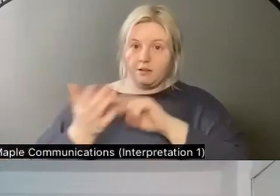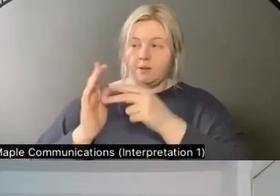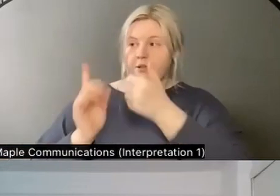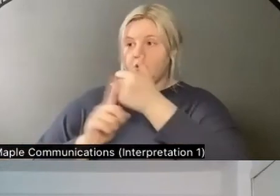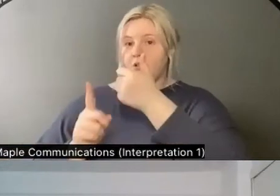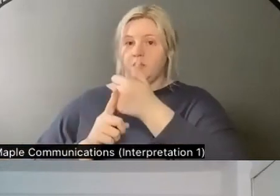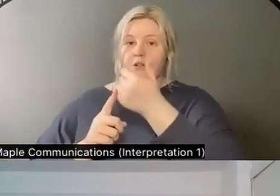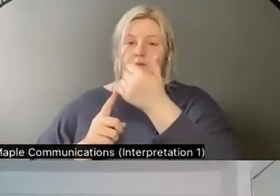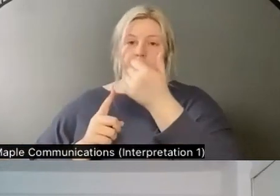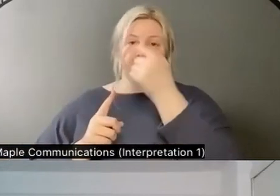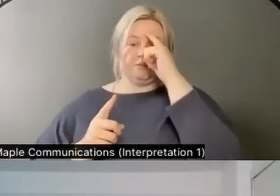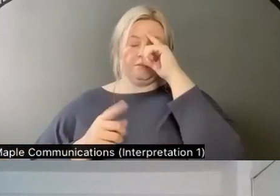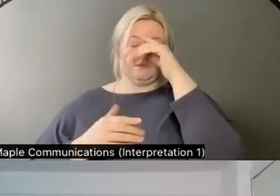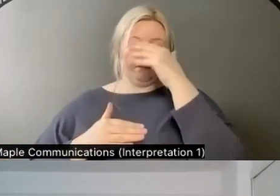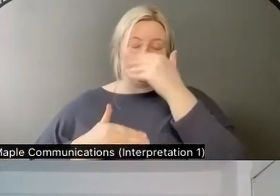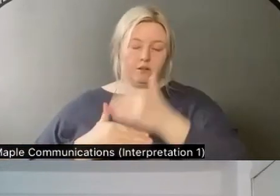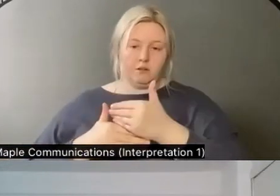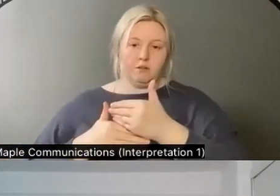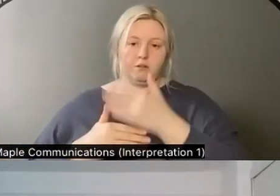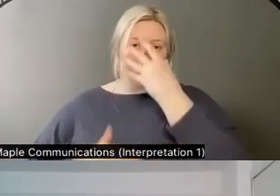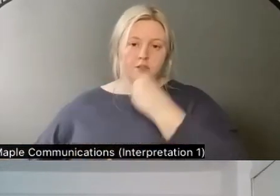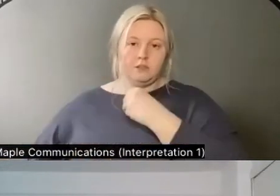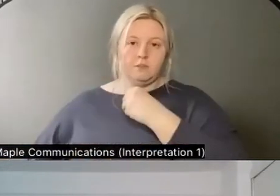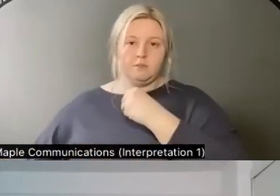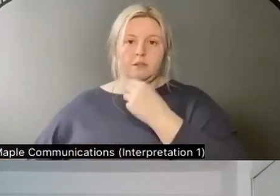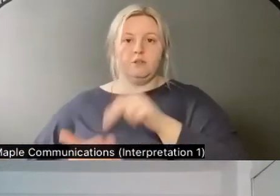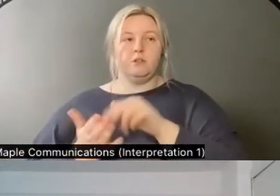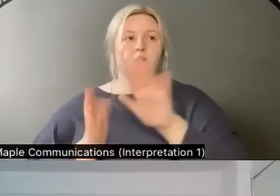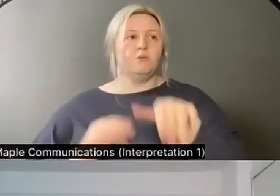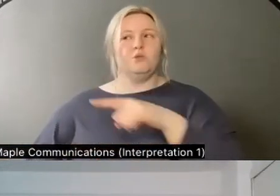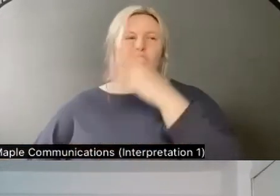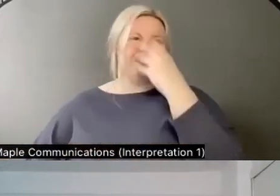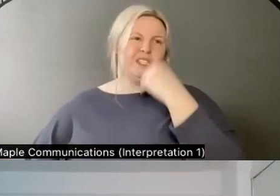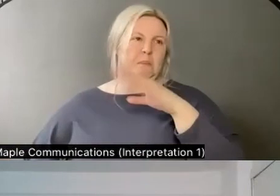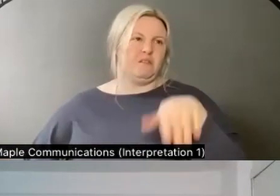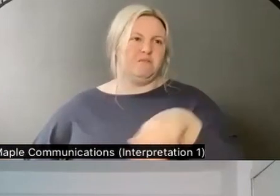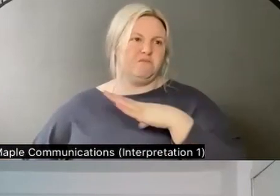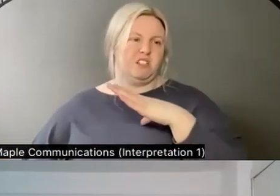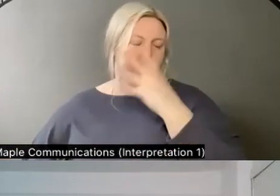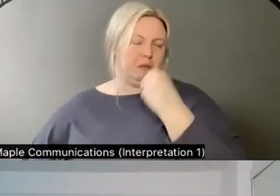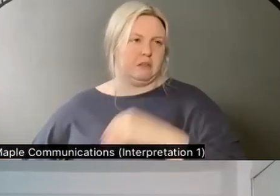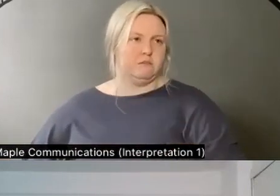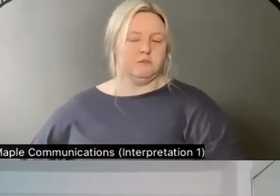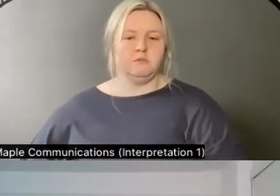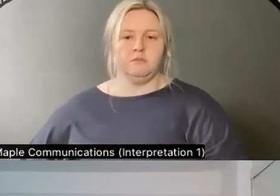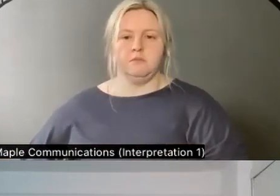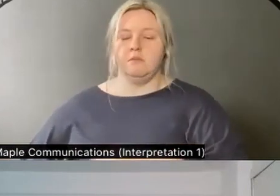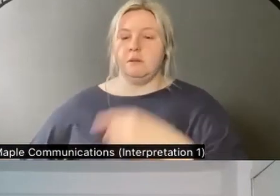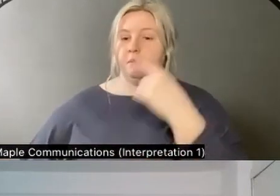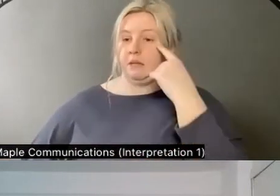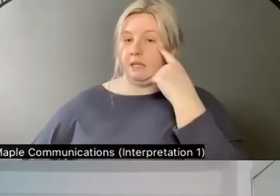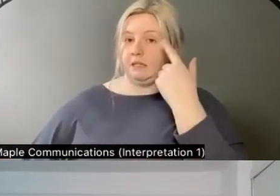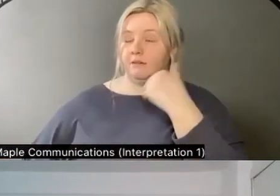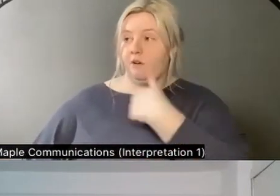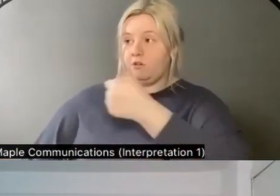asleep. And many nurses would say to me, well, she's just sleeping. And, you know, thinking because she has